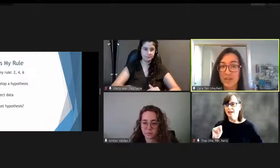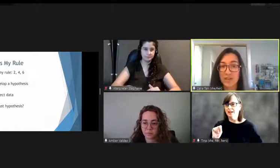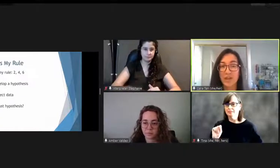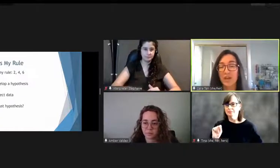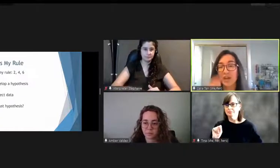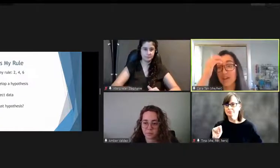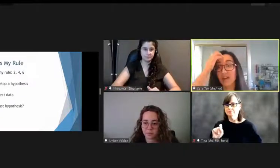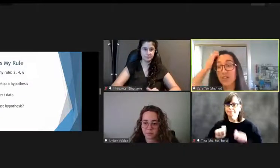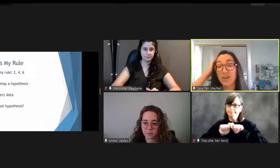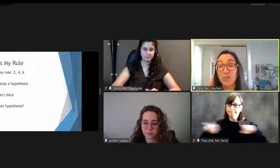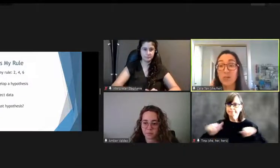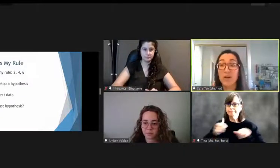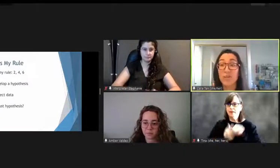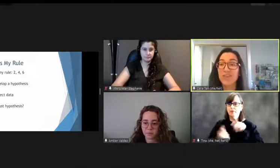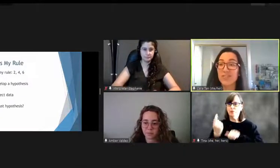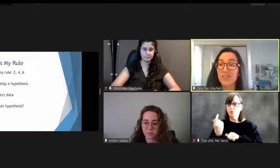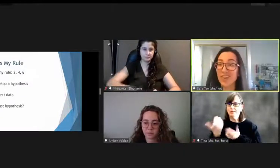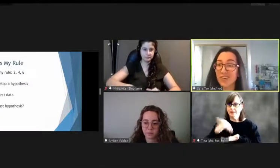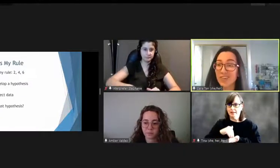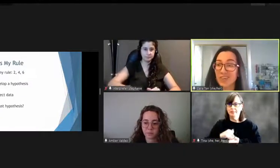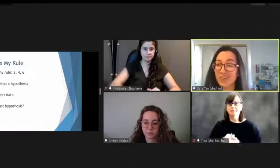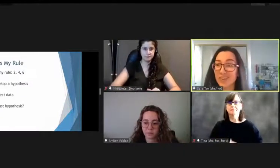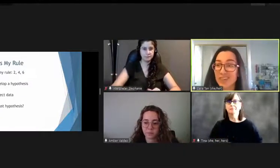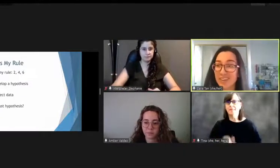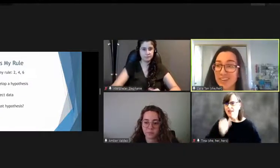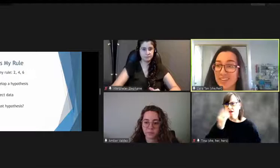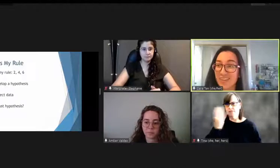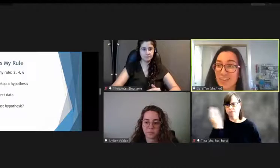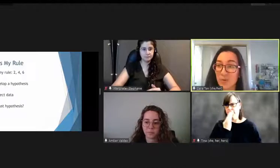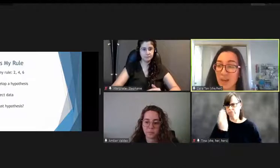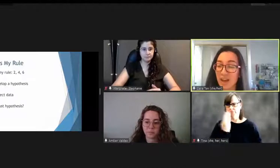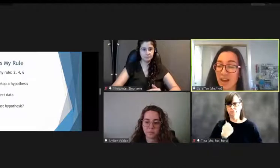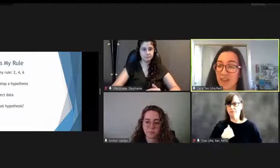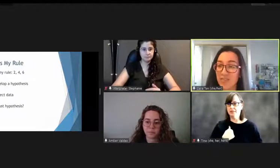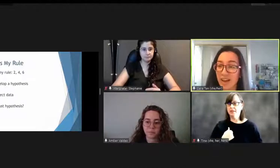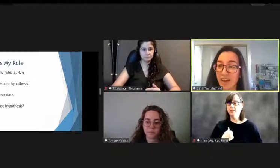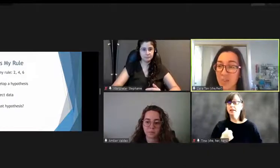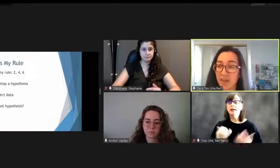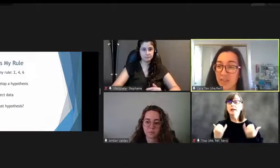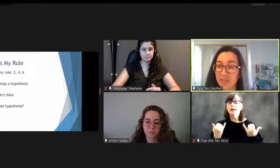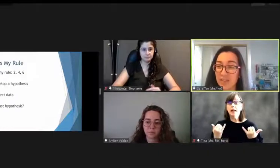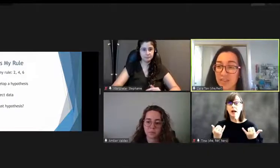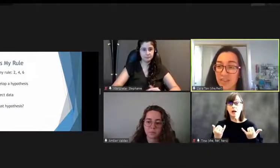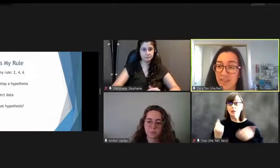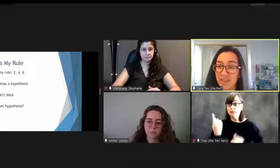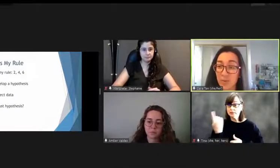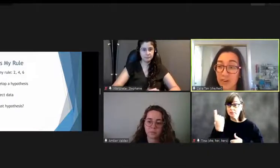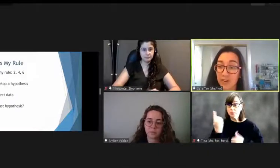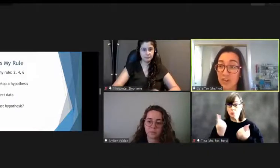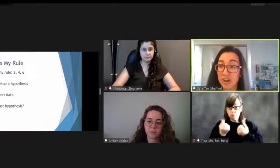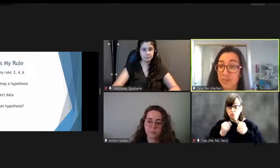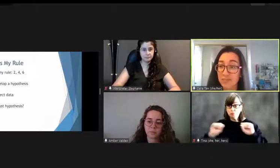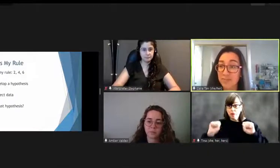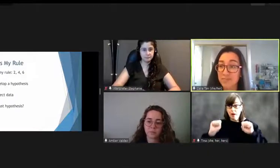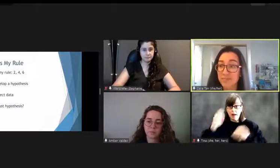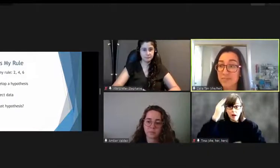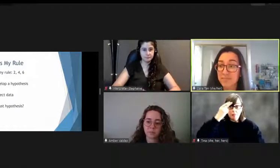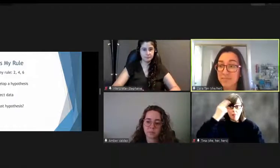just me. And what I want to do now is I want to see, does anyone have a hypothesis that they would like to